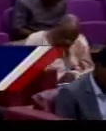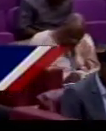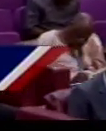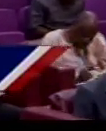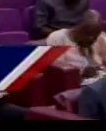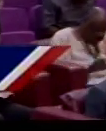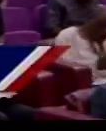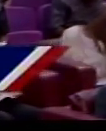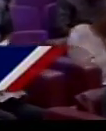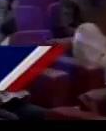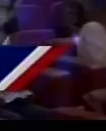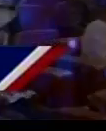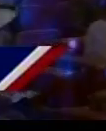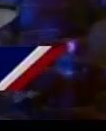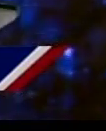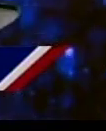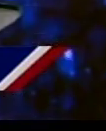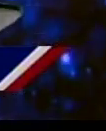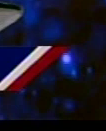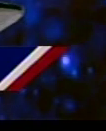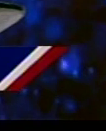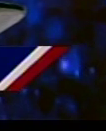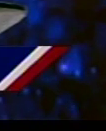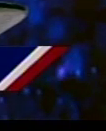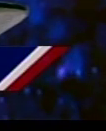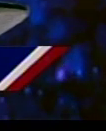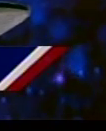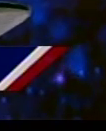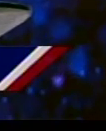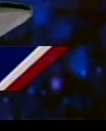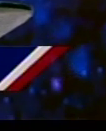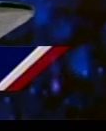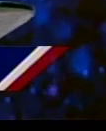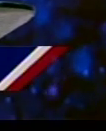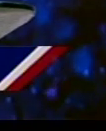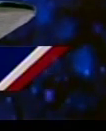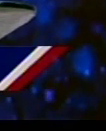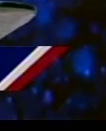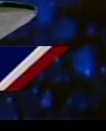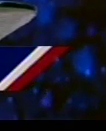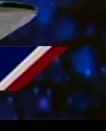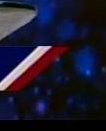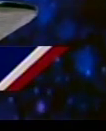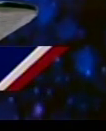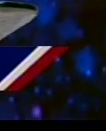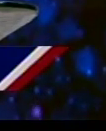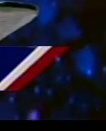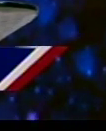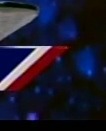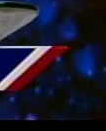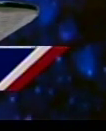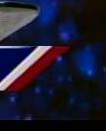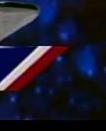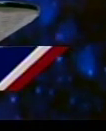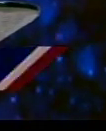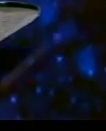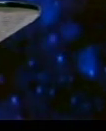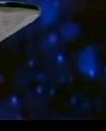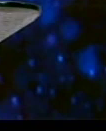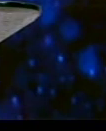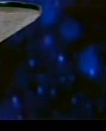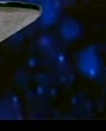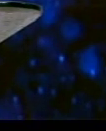For as many as are of the works of the law are under the curse, for it